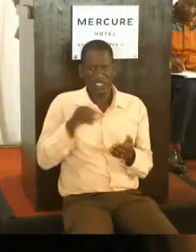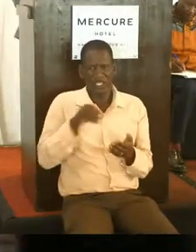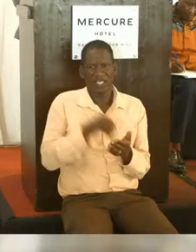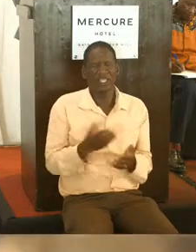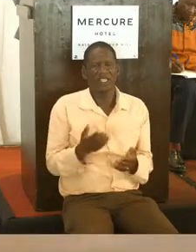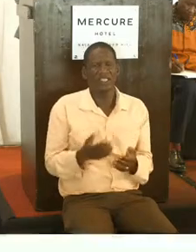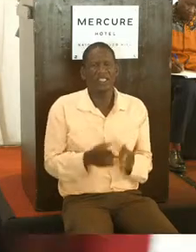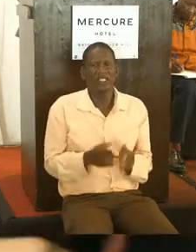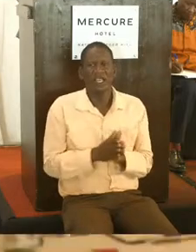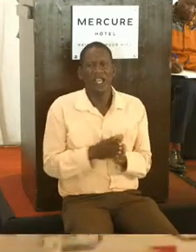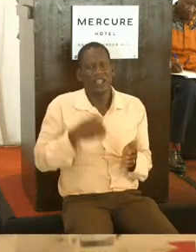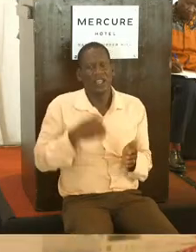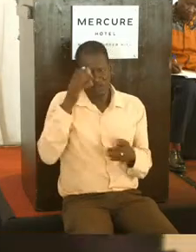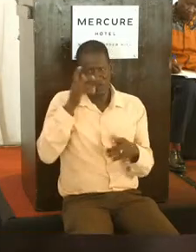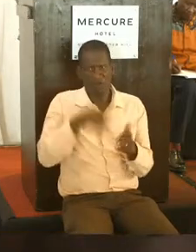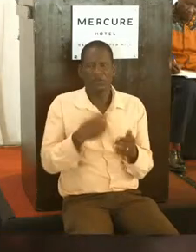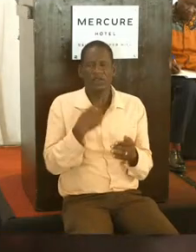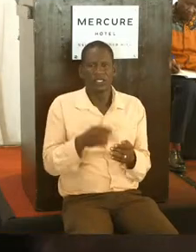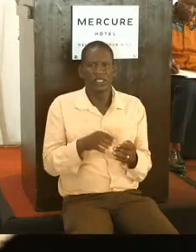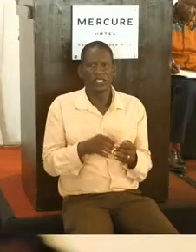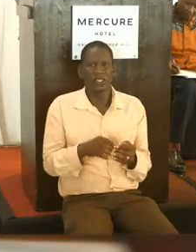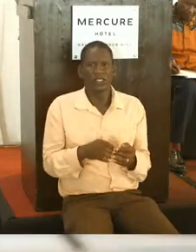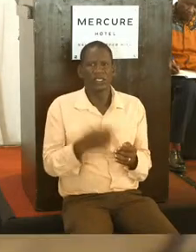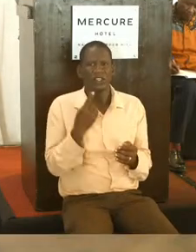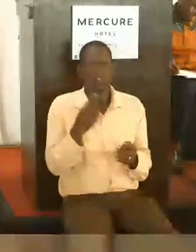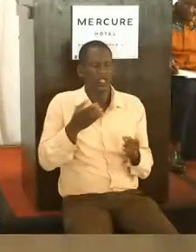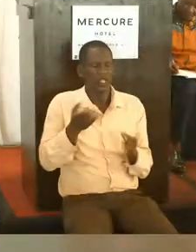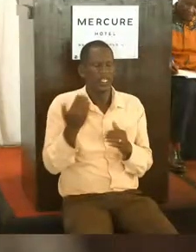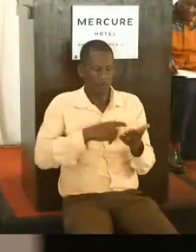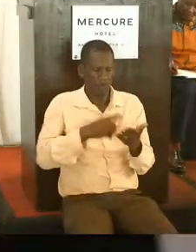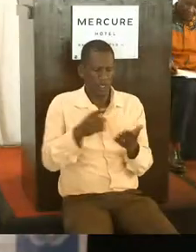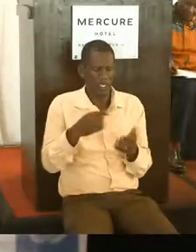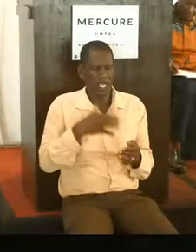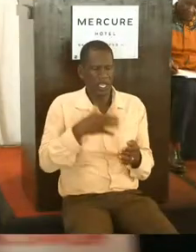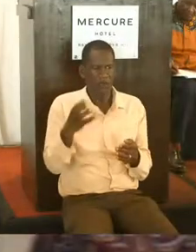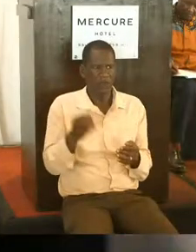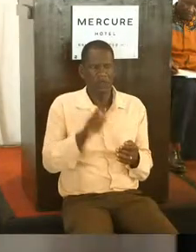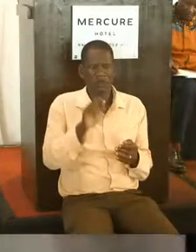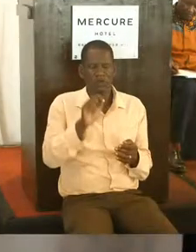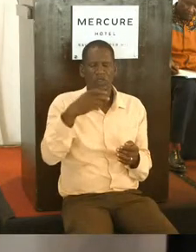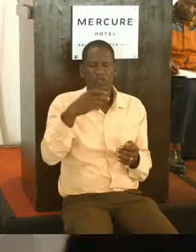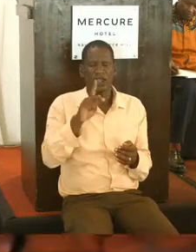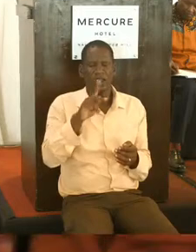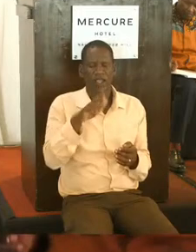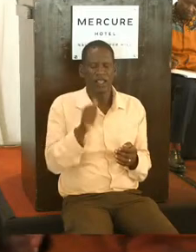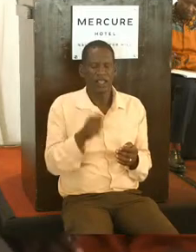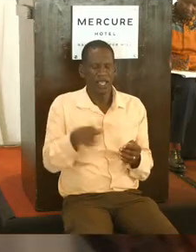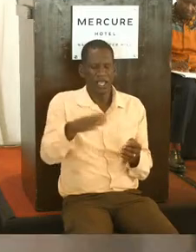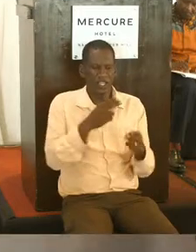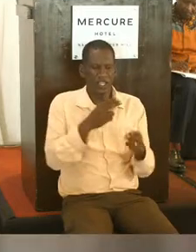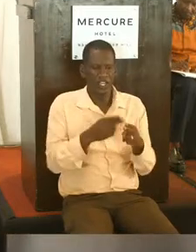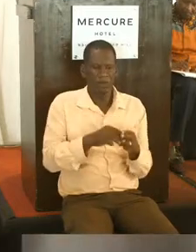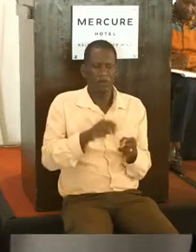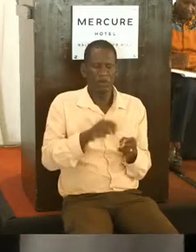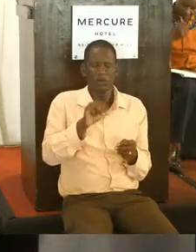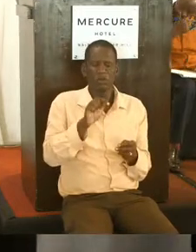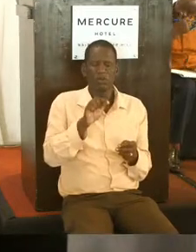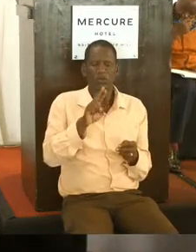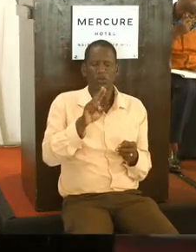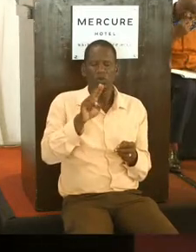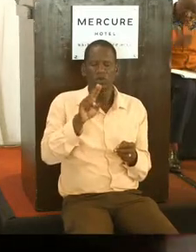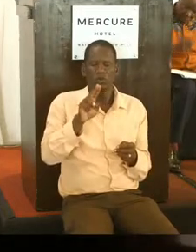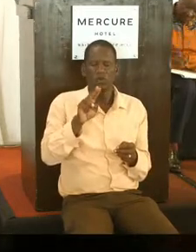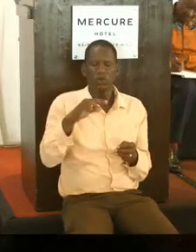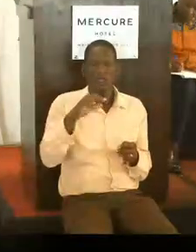and I think from what you're saying just last week I was in darakanidi a place called and